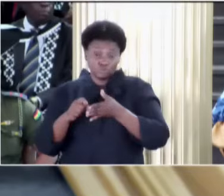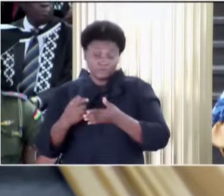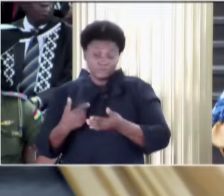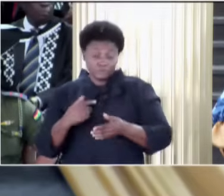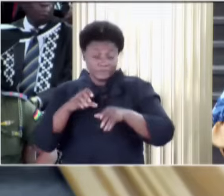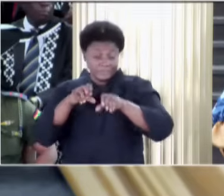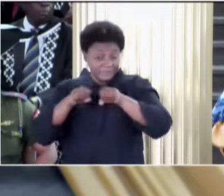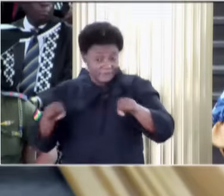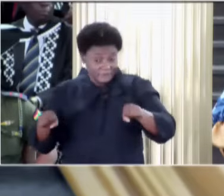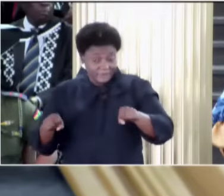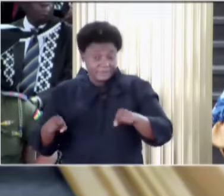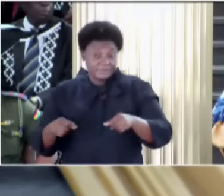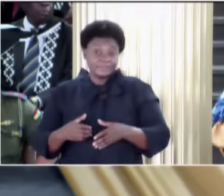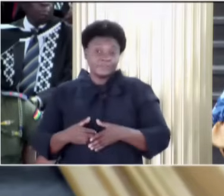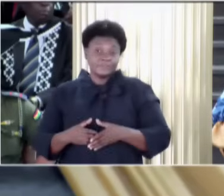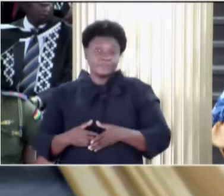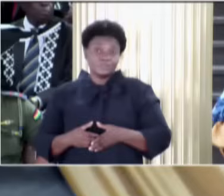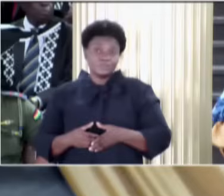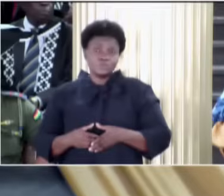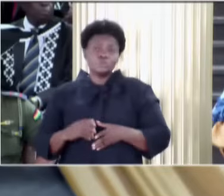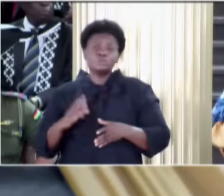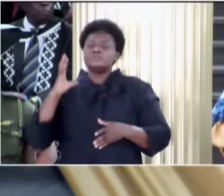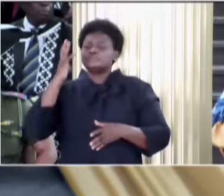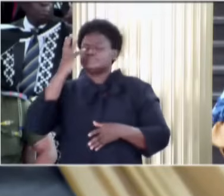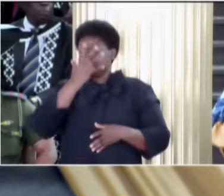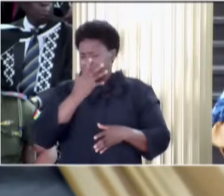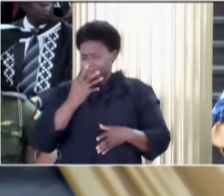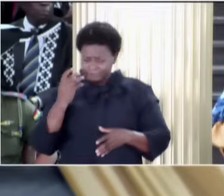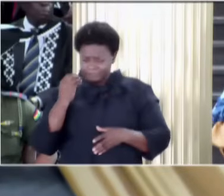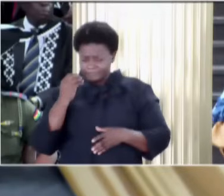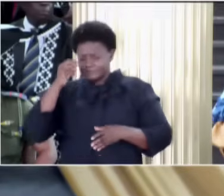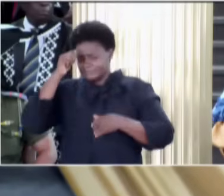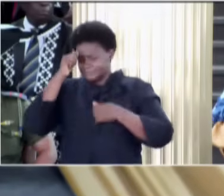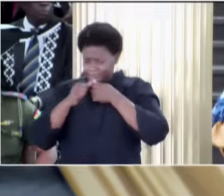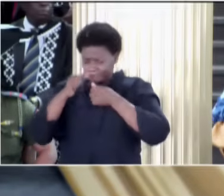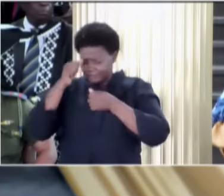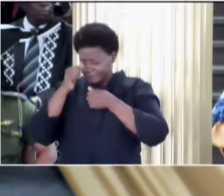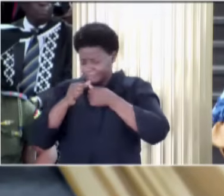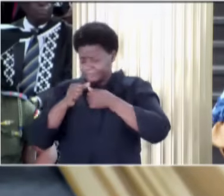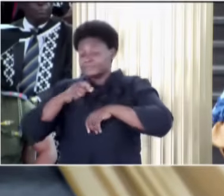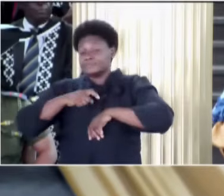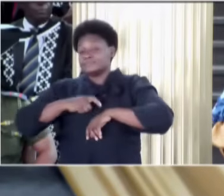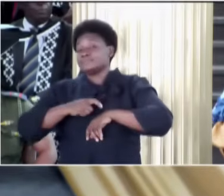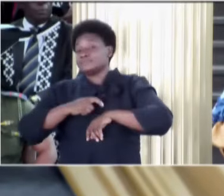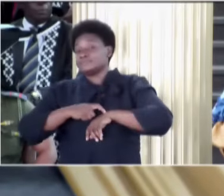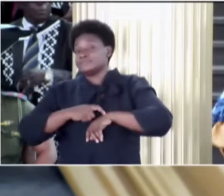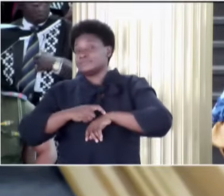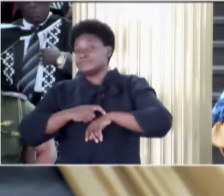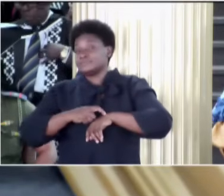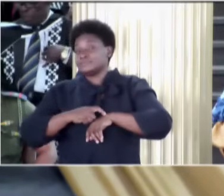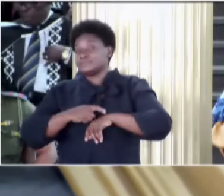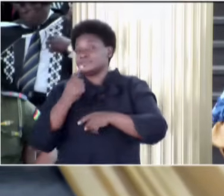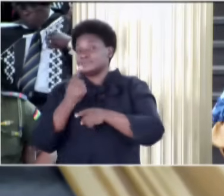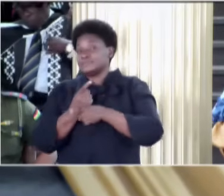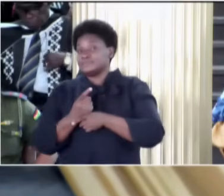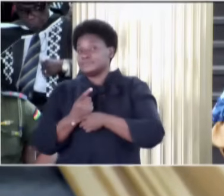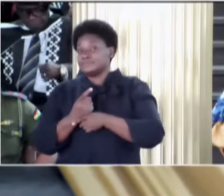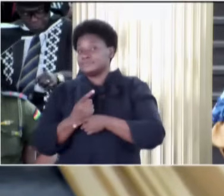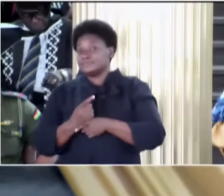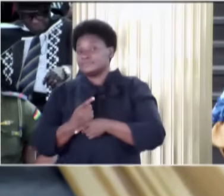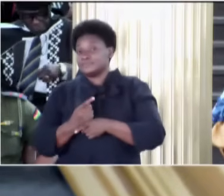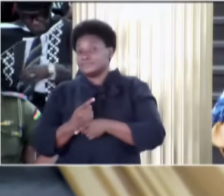degrees, but it is a beautiful and memorable moment. And it is just that, a